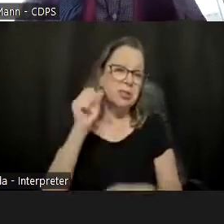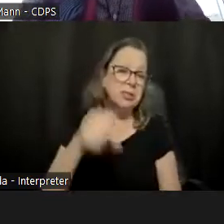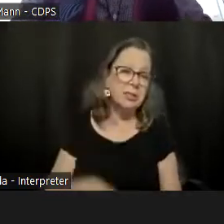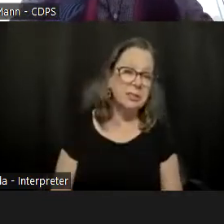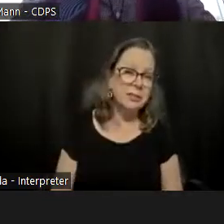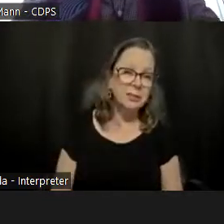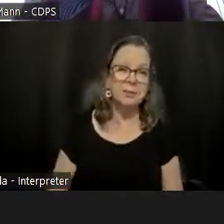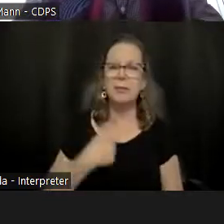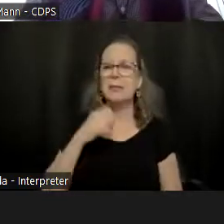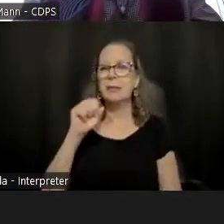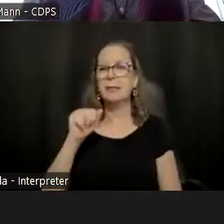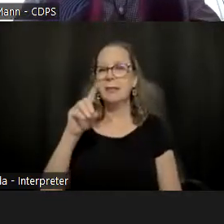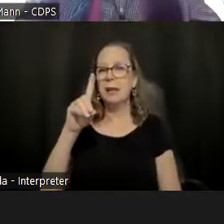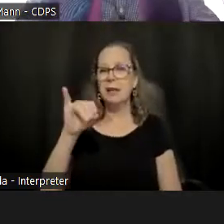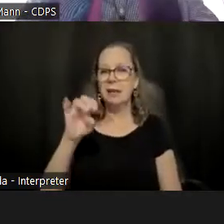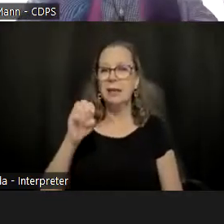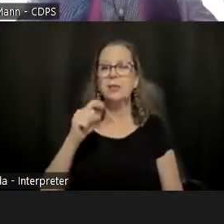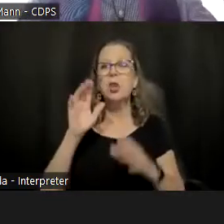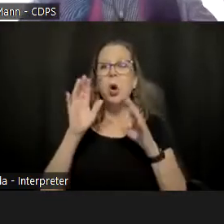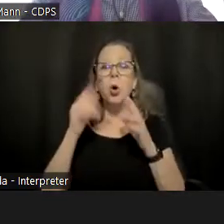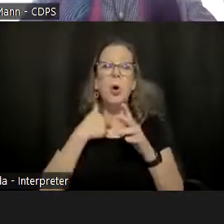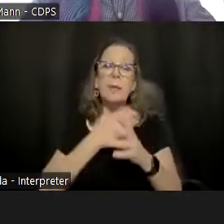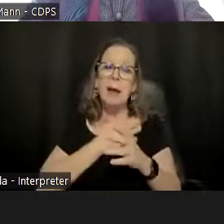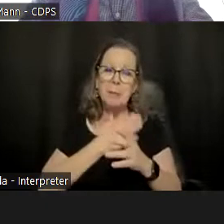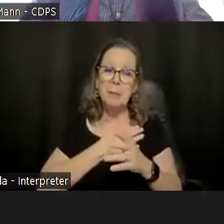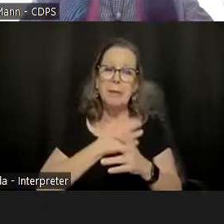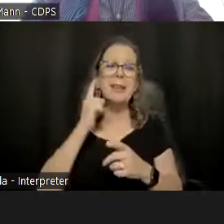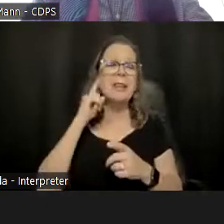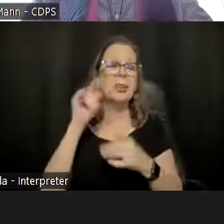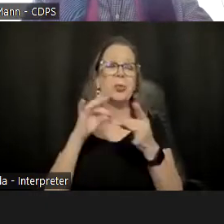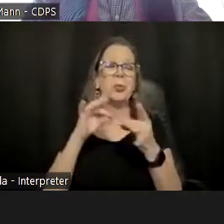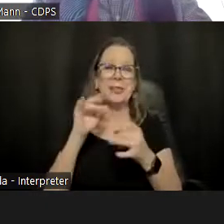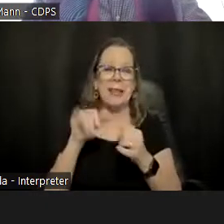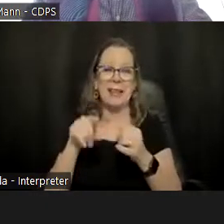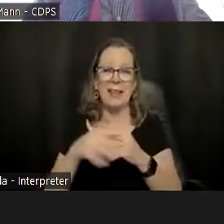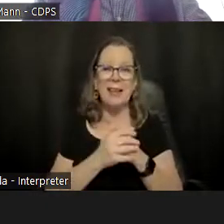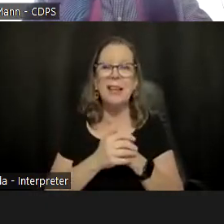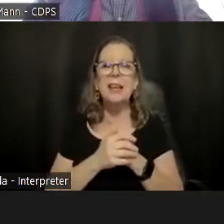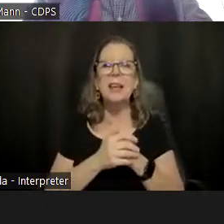And this is Sadie. So, Chris, I'm happy to hear you say that.